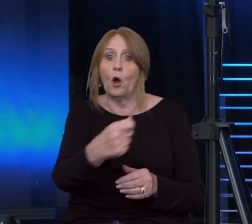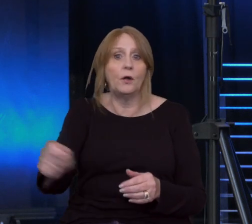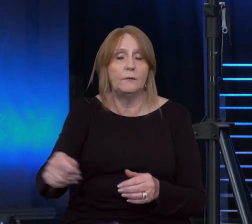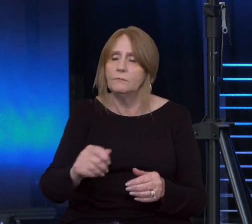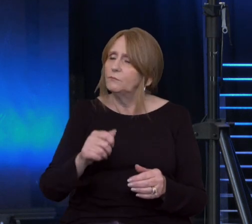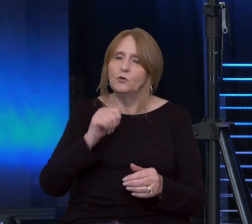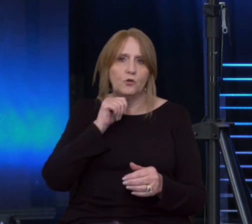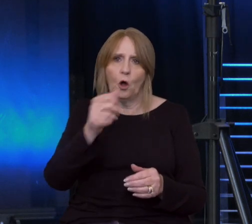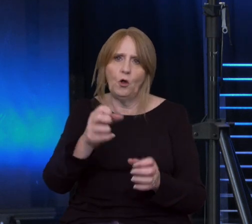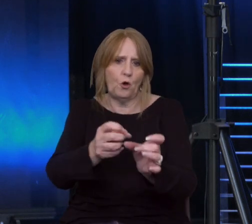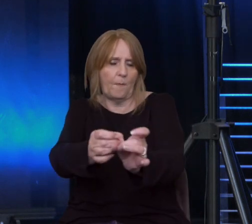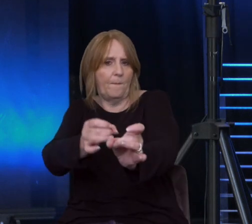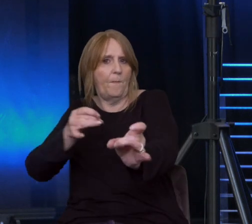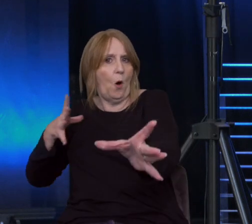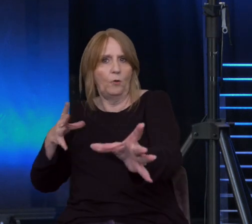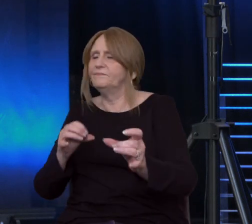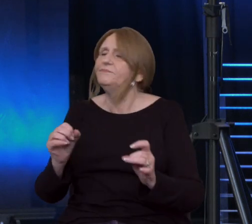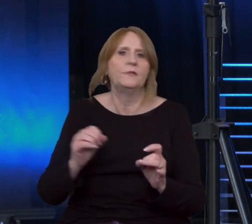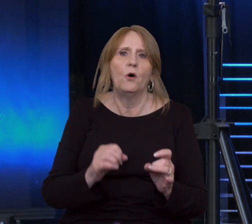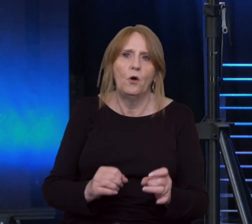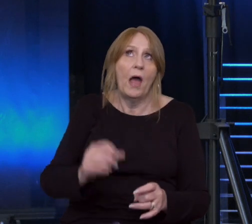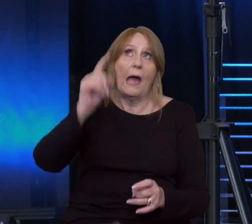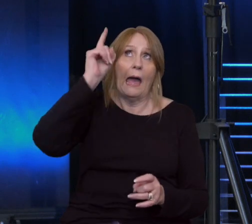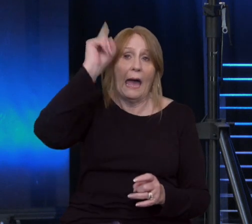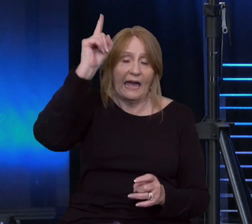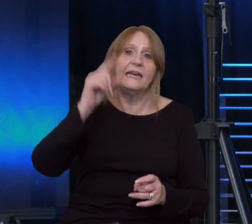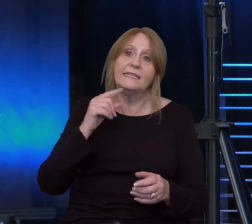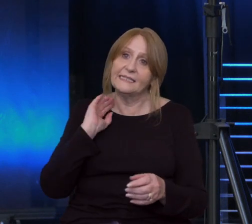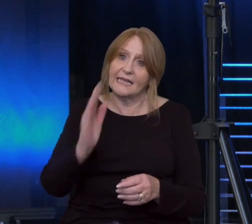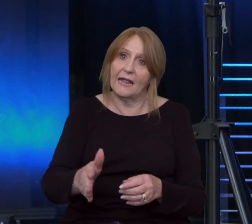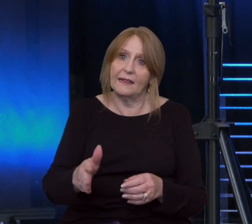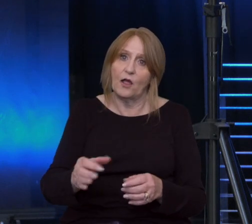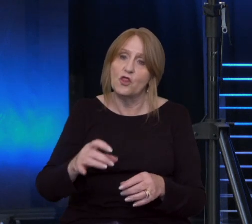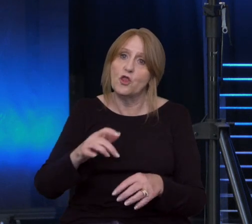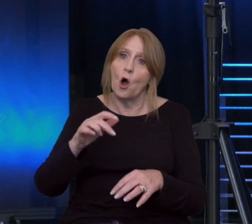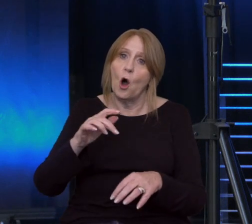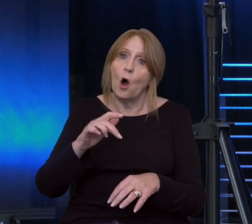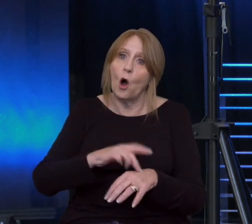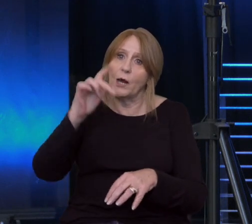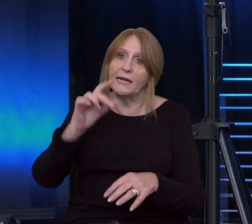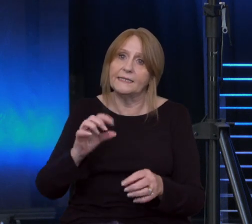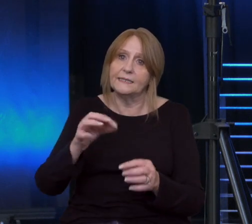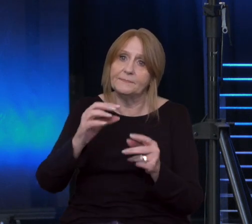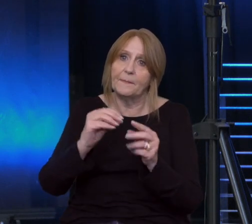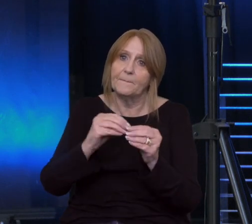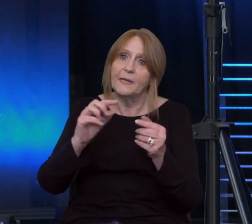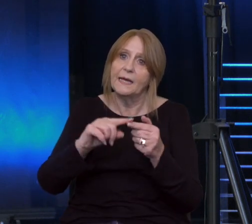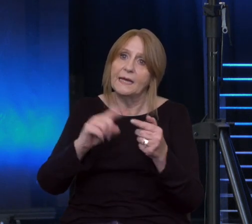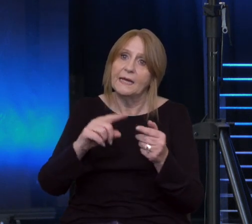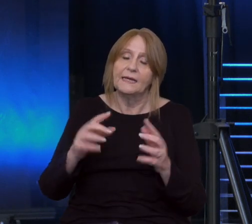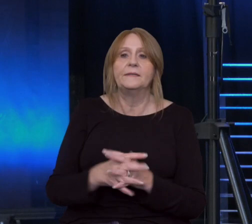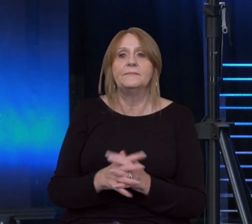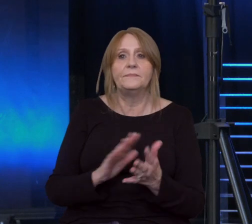In fact, back in Deuteronomy and in Exodus, God promises them that He'll send the